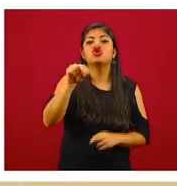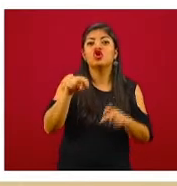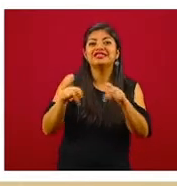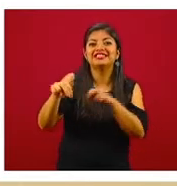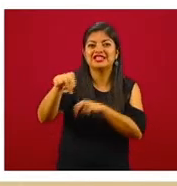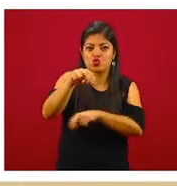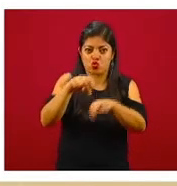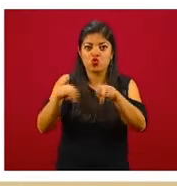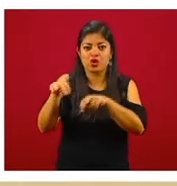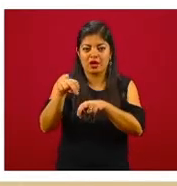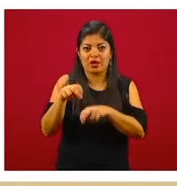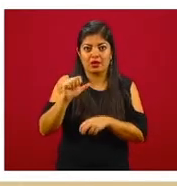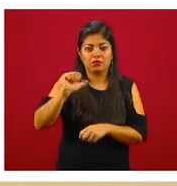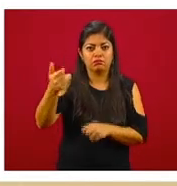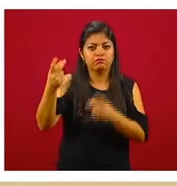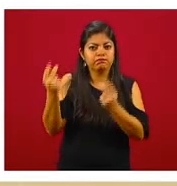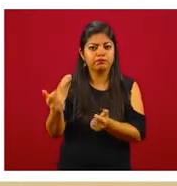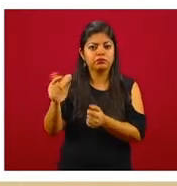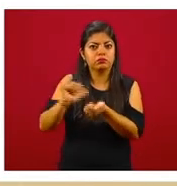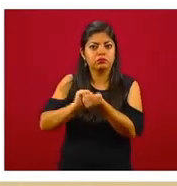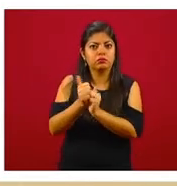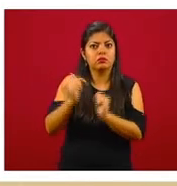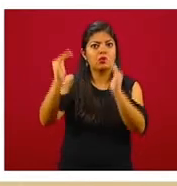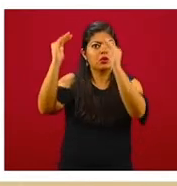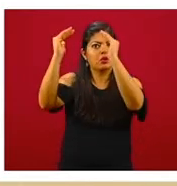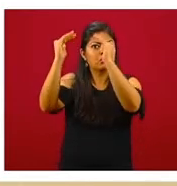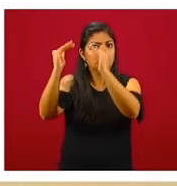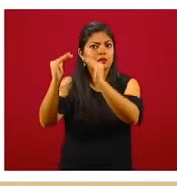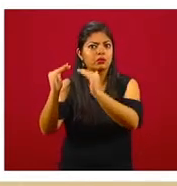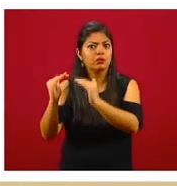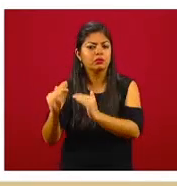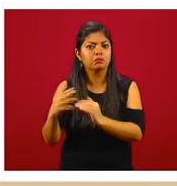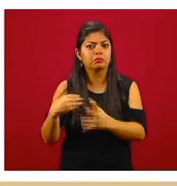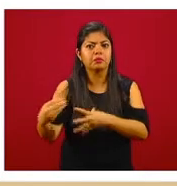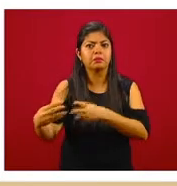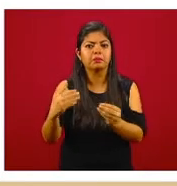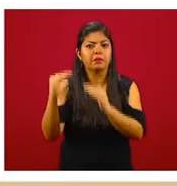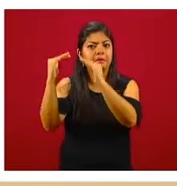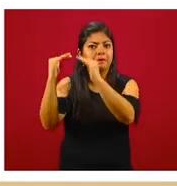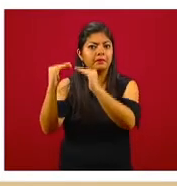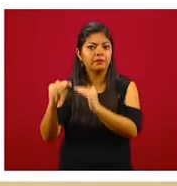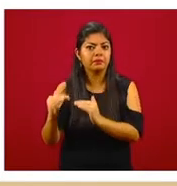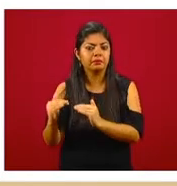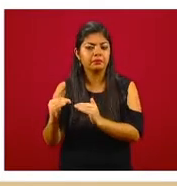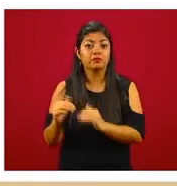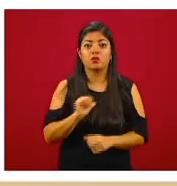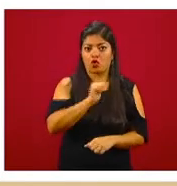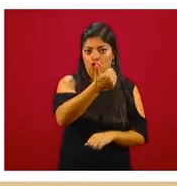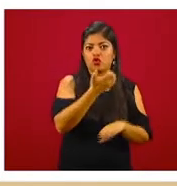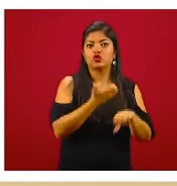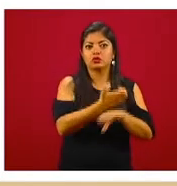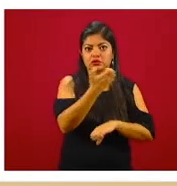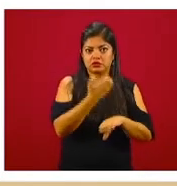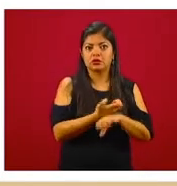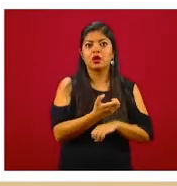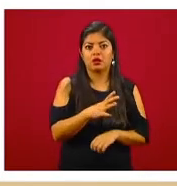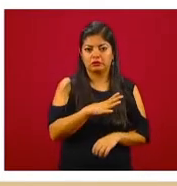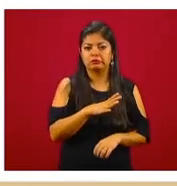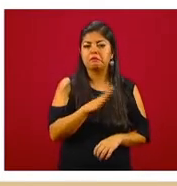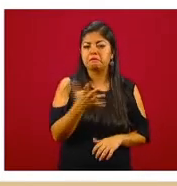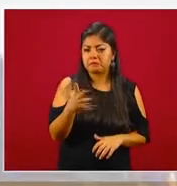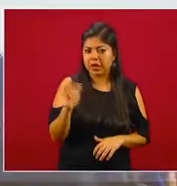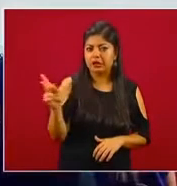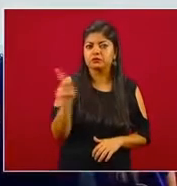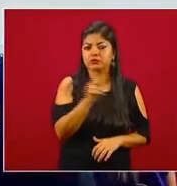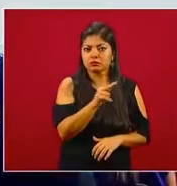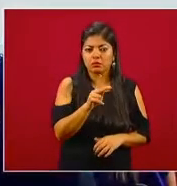first began to implement their driving policies and others, the transmission rate quickly